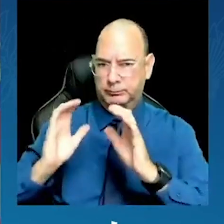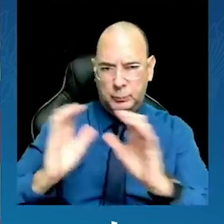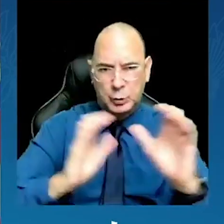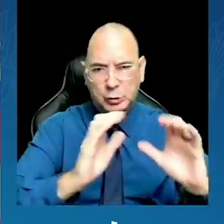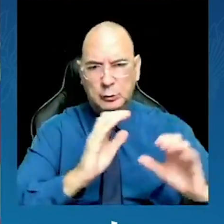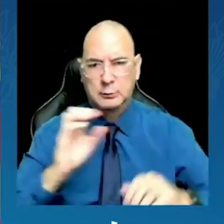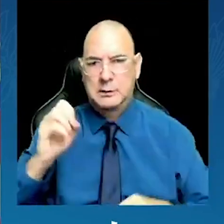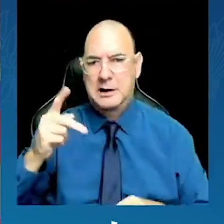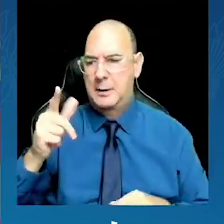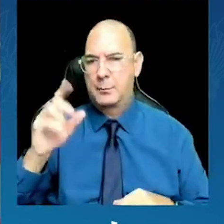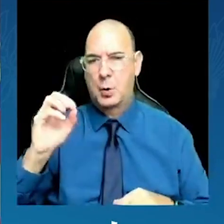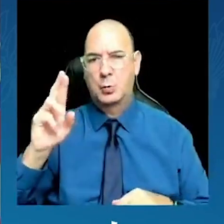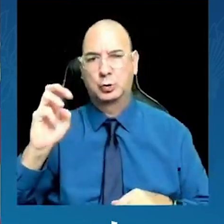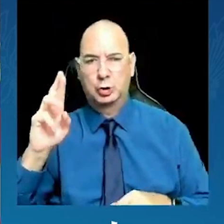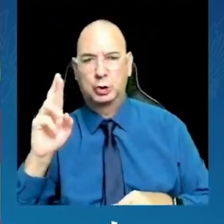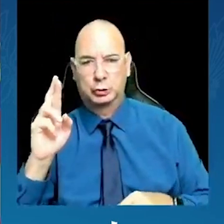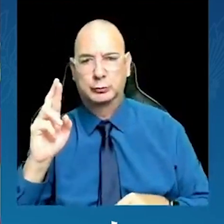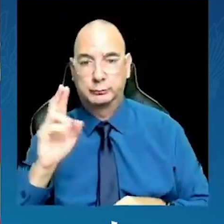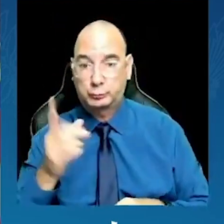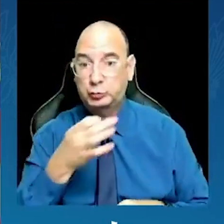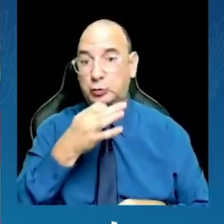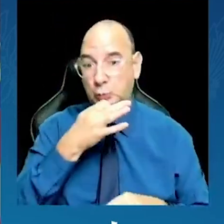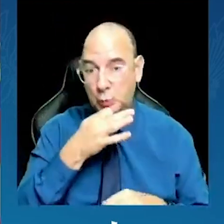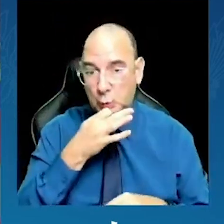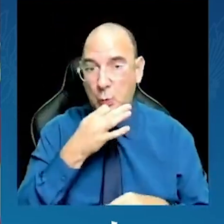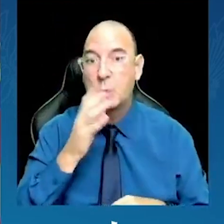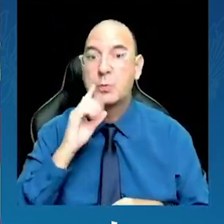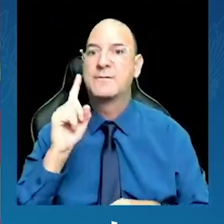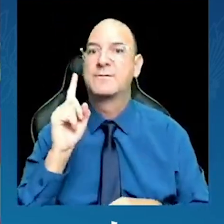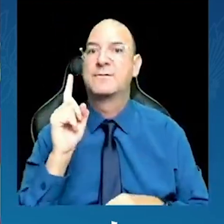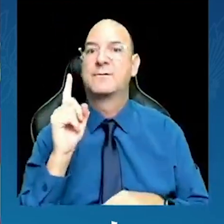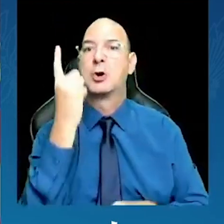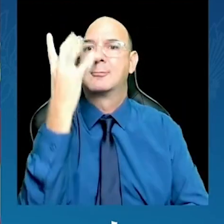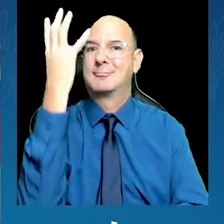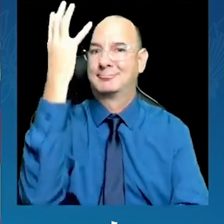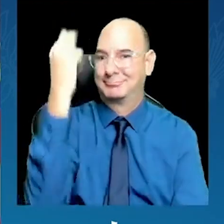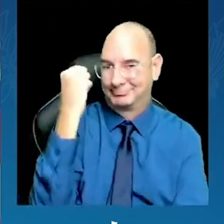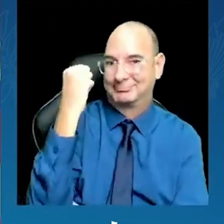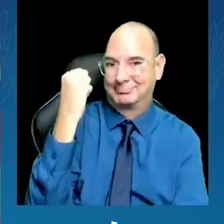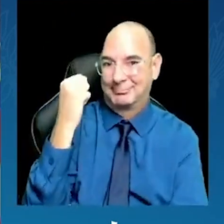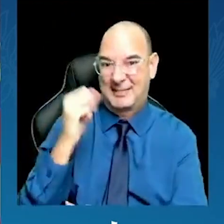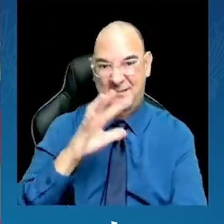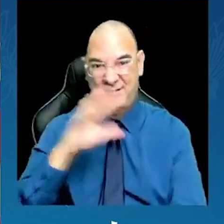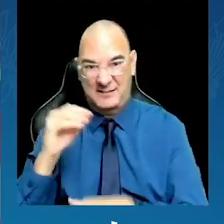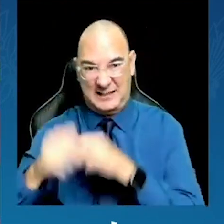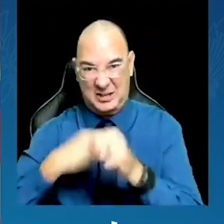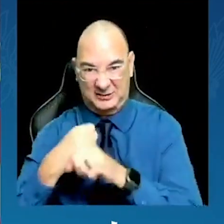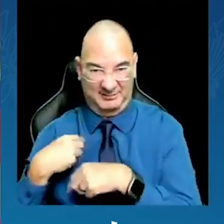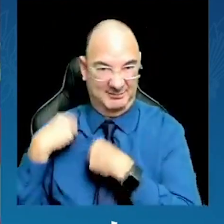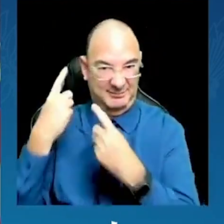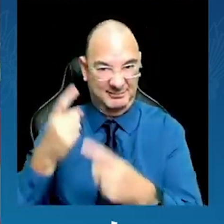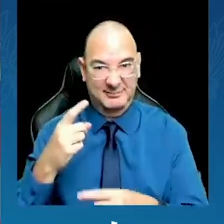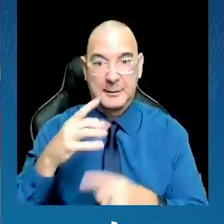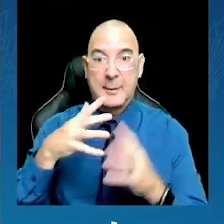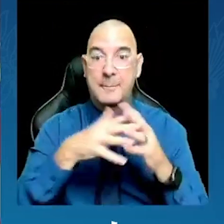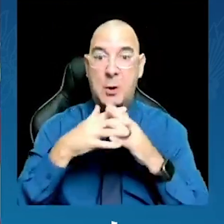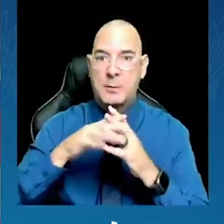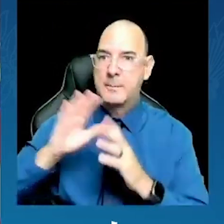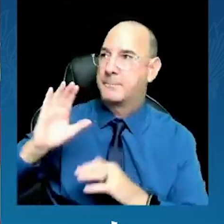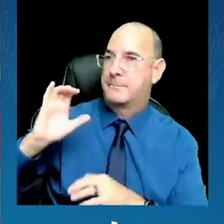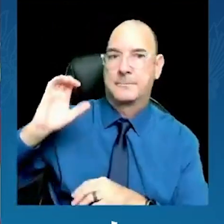Soon, for the first time in half a century, America will go back to the moon. The Artemis